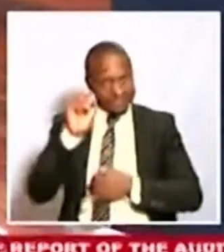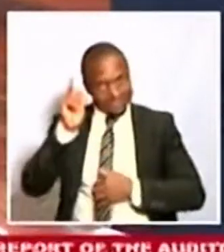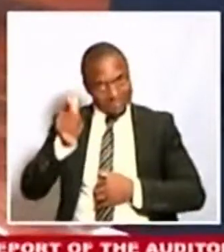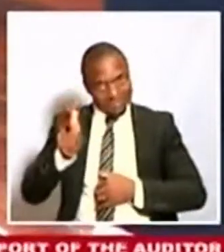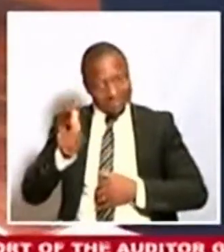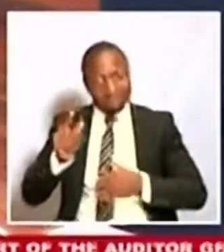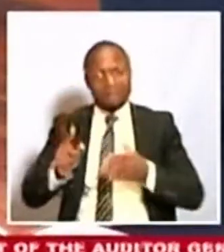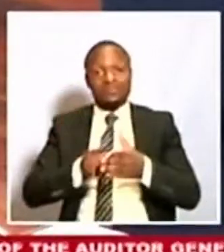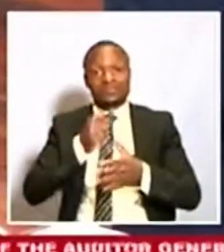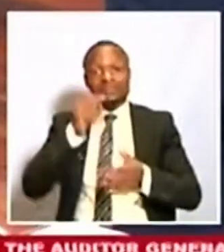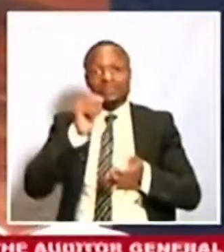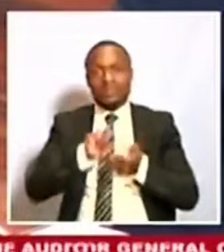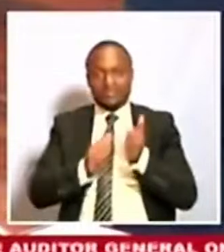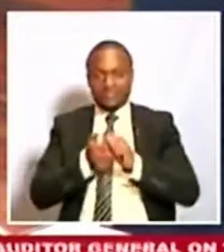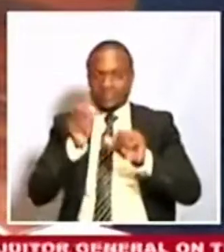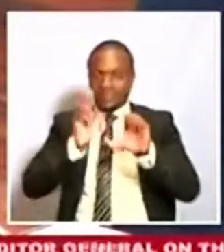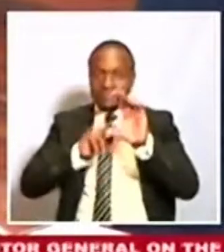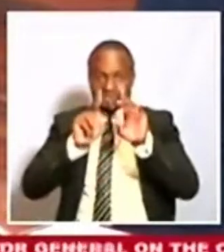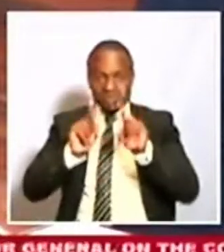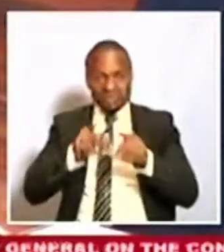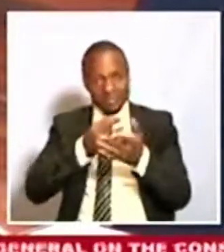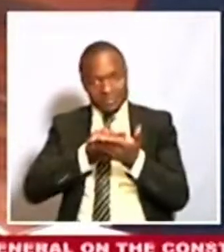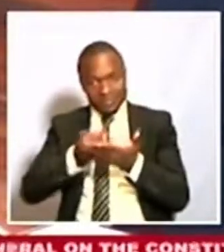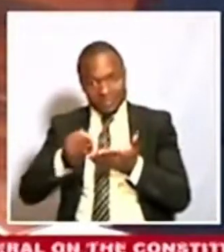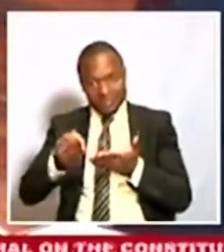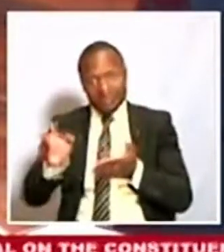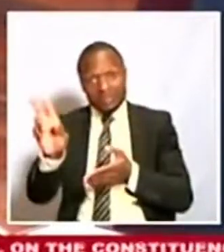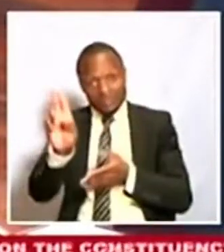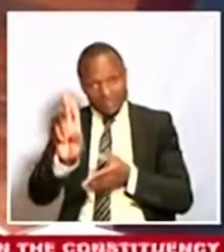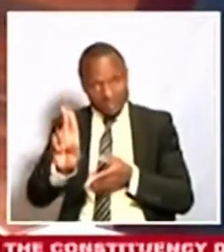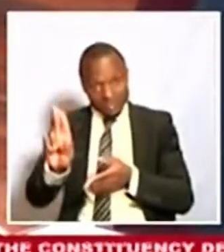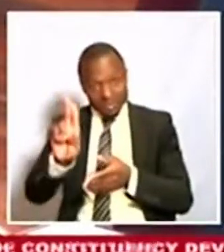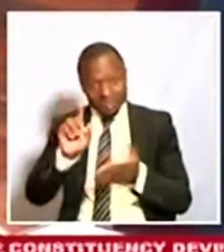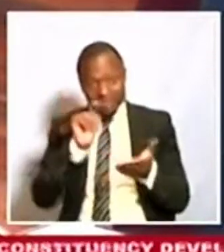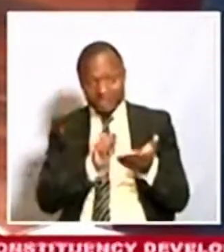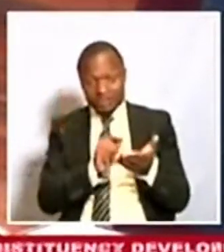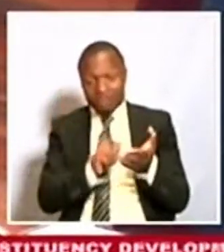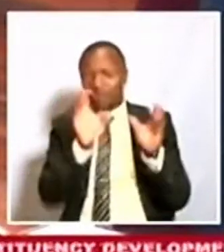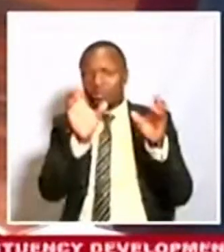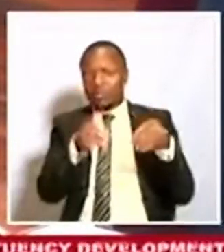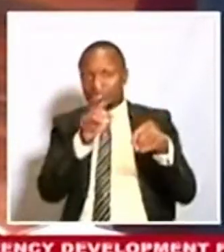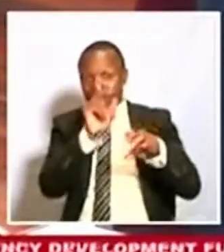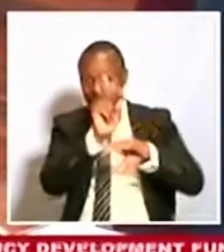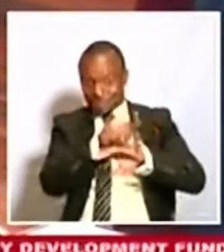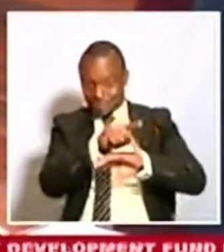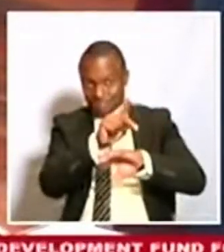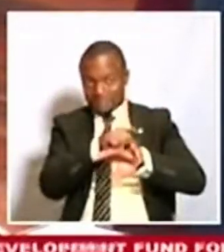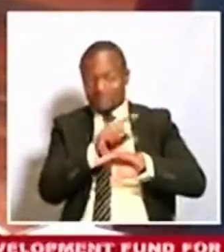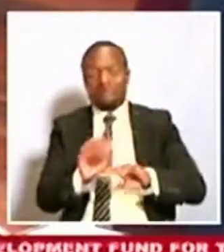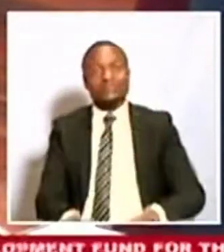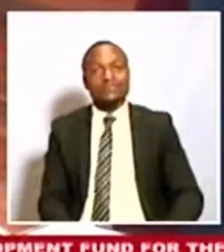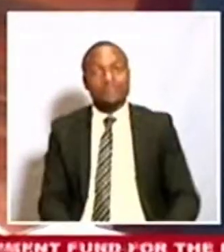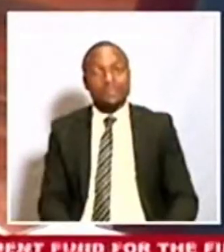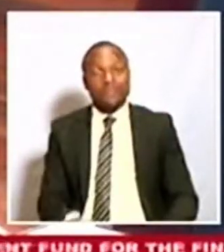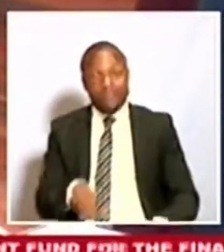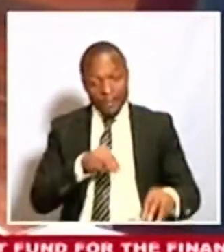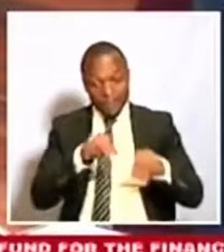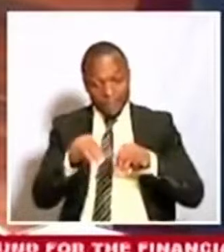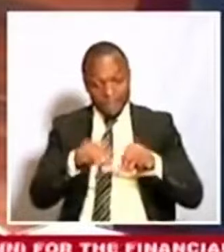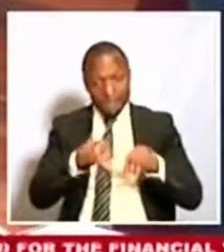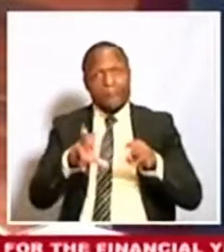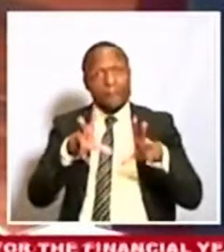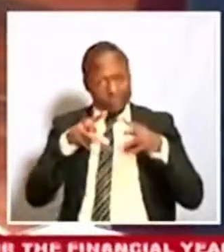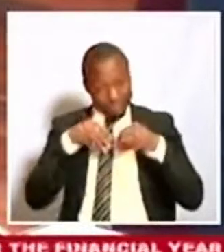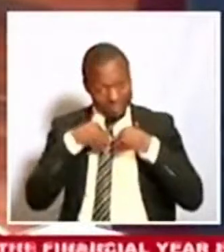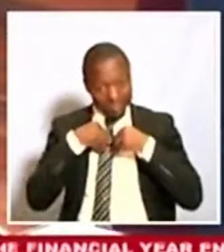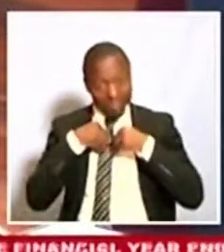The next query, Chair, failure to spend. These are community projects. Management wishes to